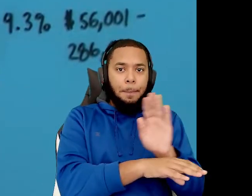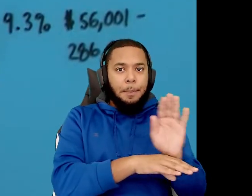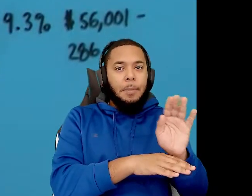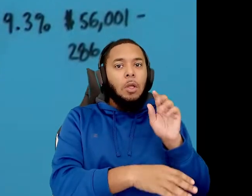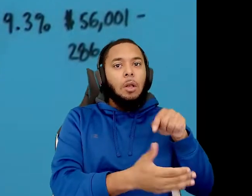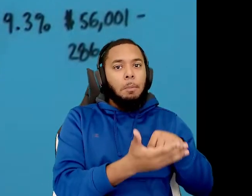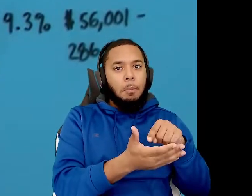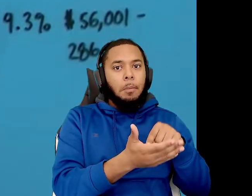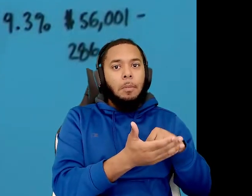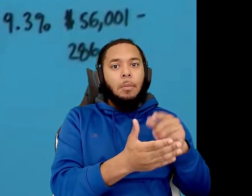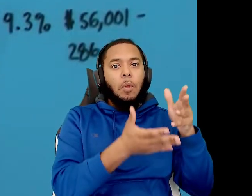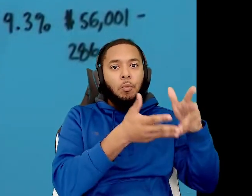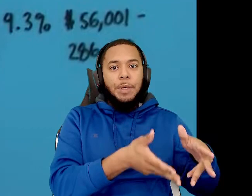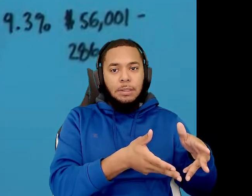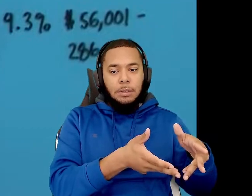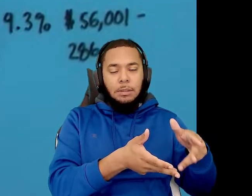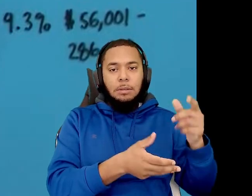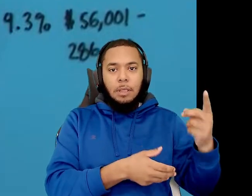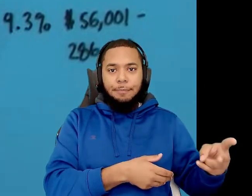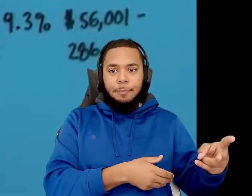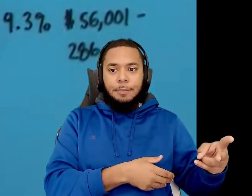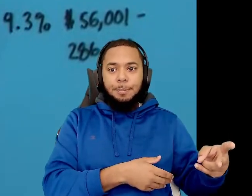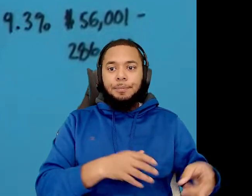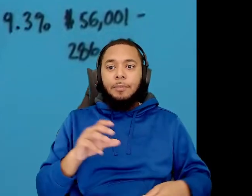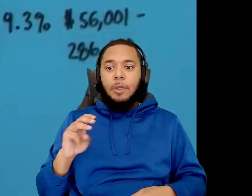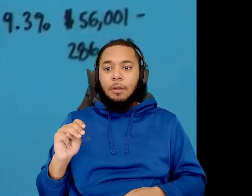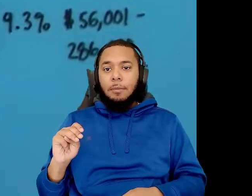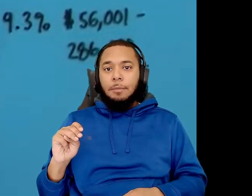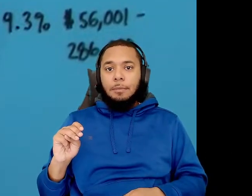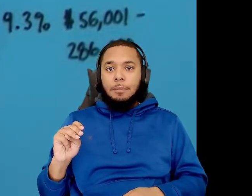And then Medicare is